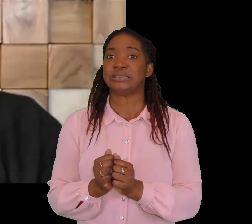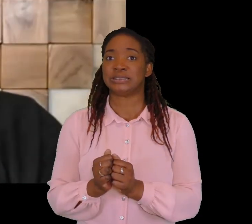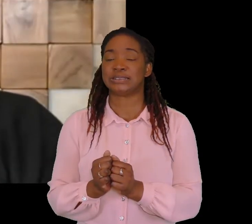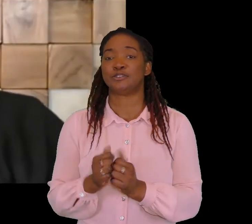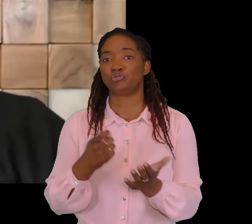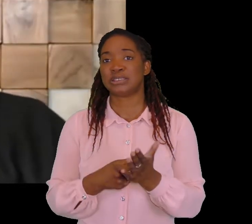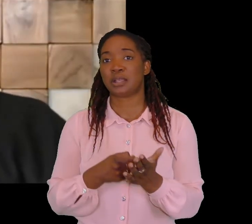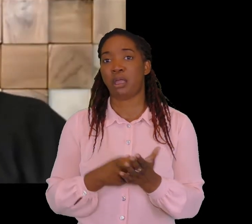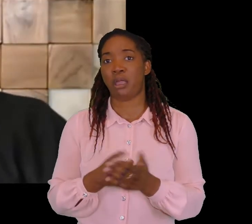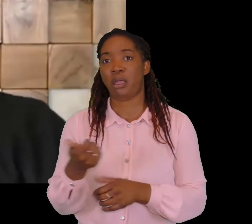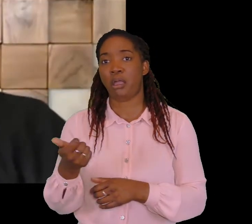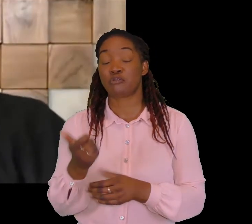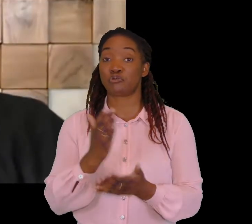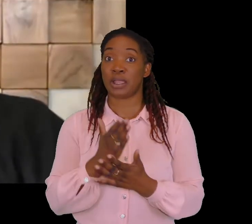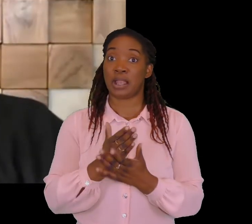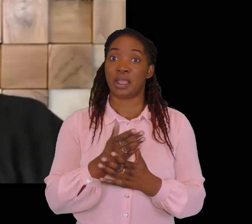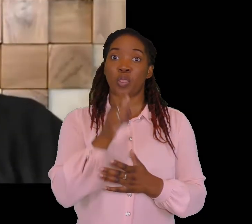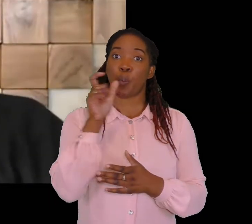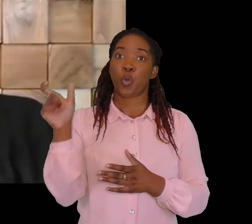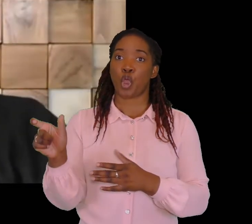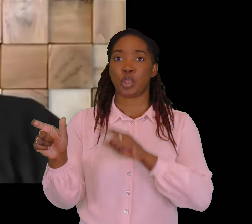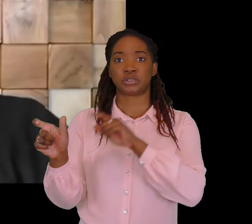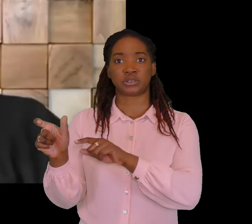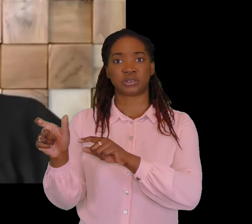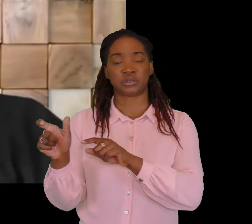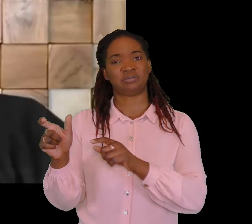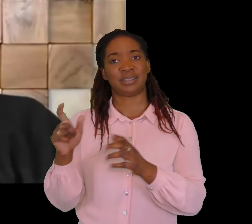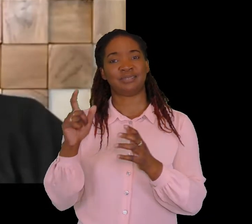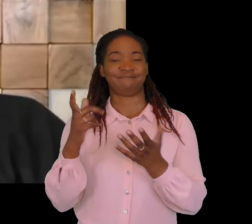with the etymology of the word curating, which comes from